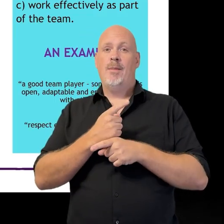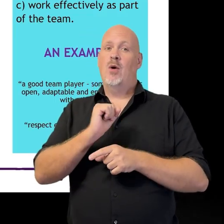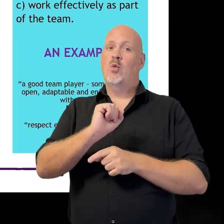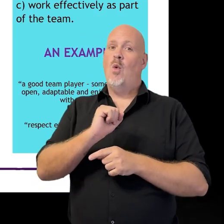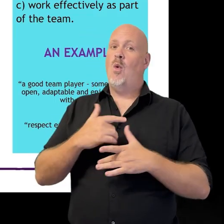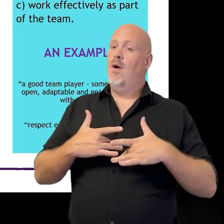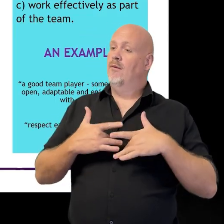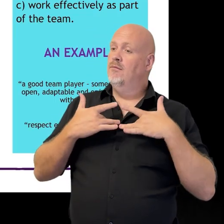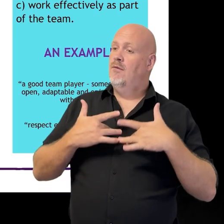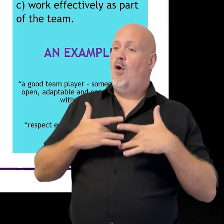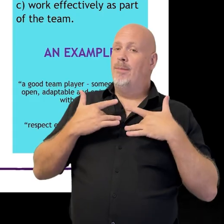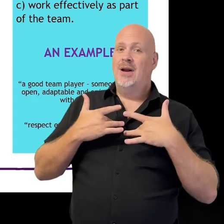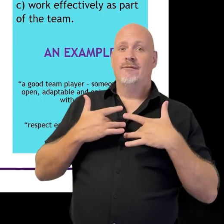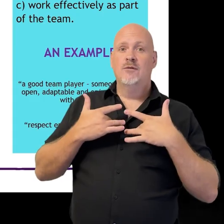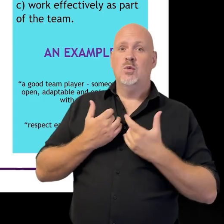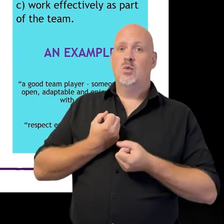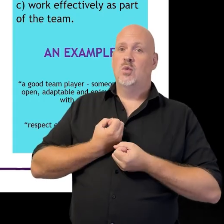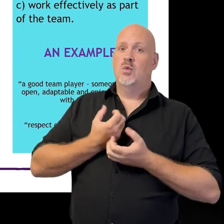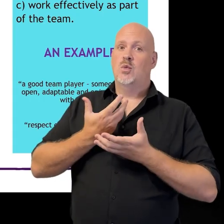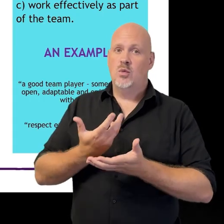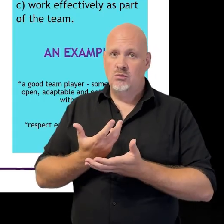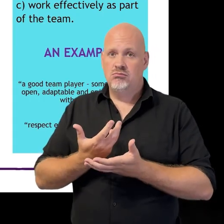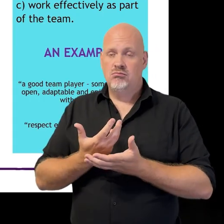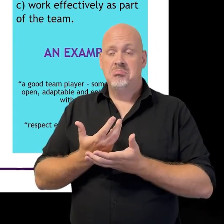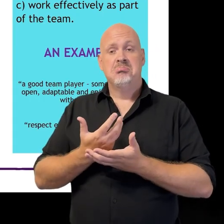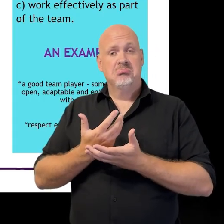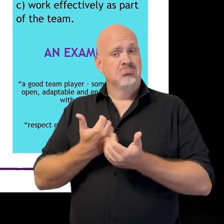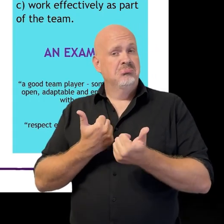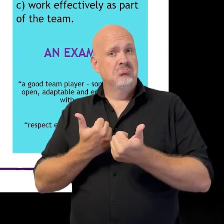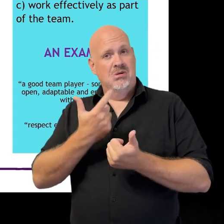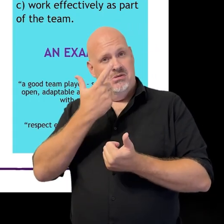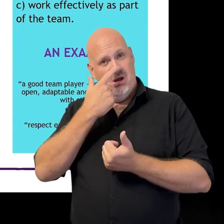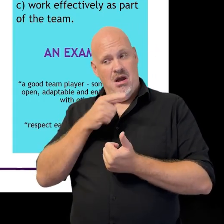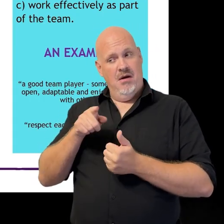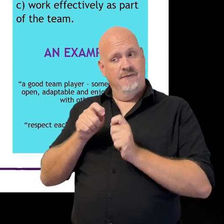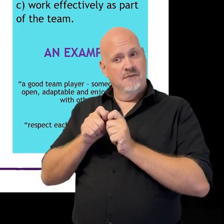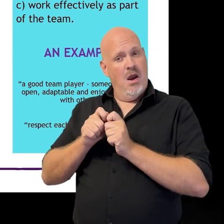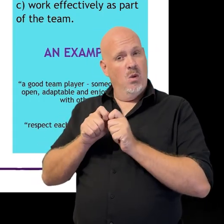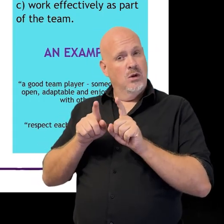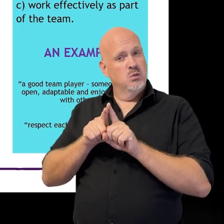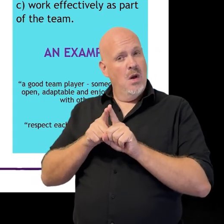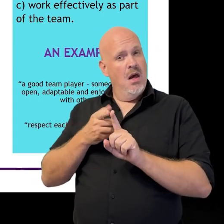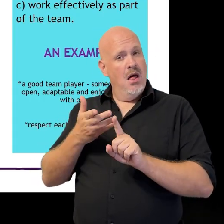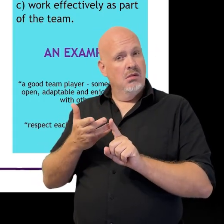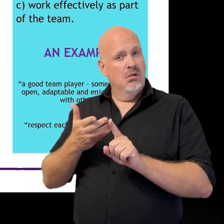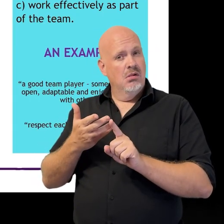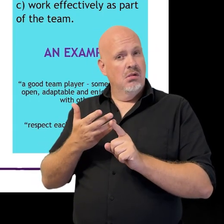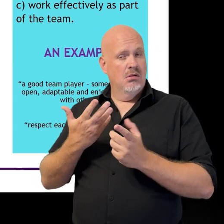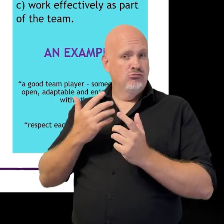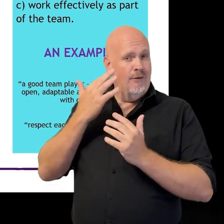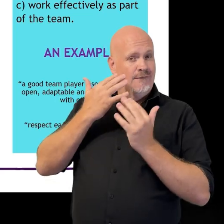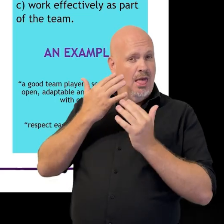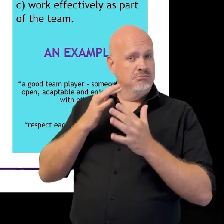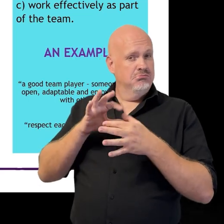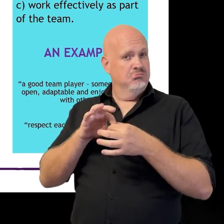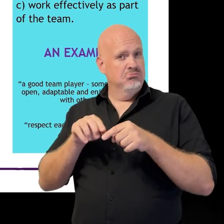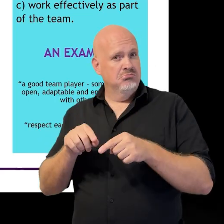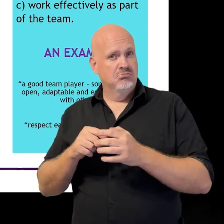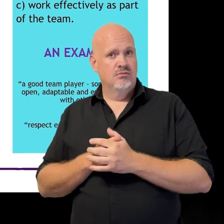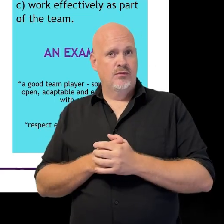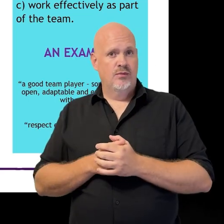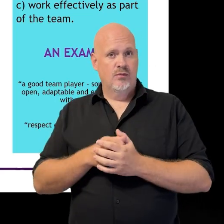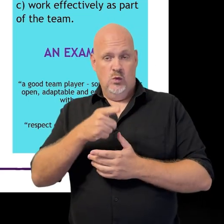idea. And so you may have put forward your view about why that wasn't a good thing to do and what could be better. So